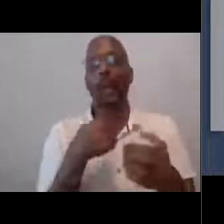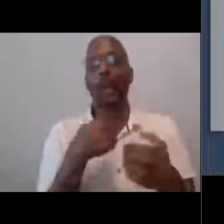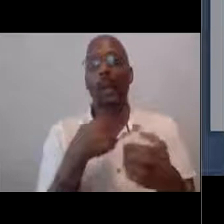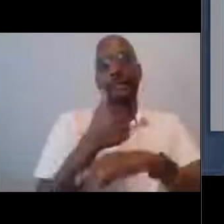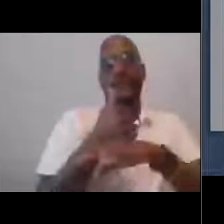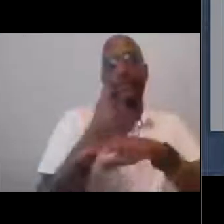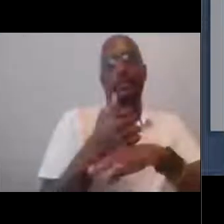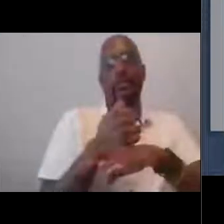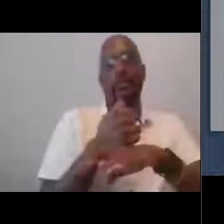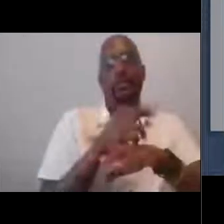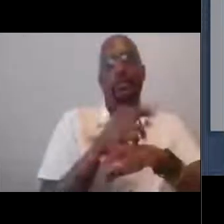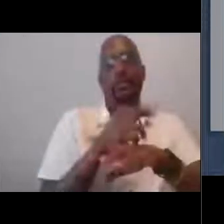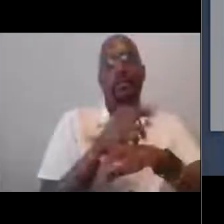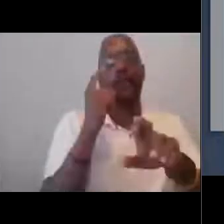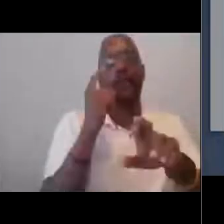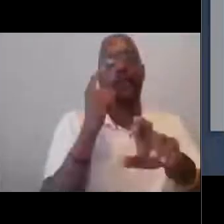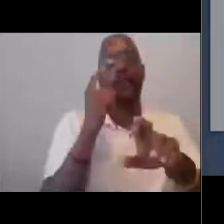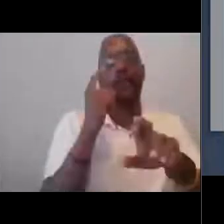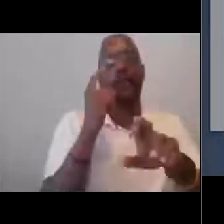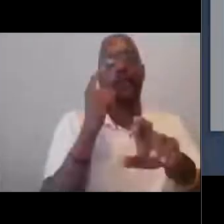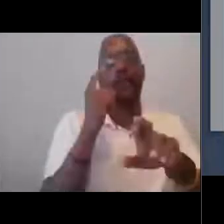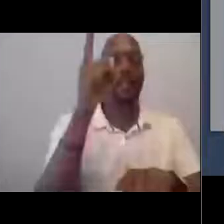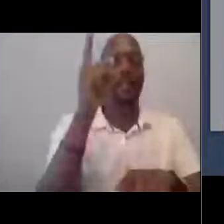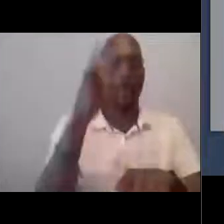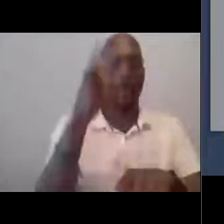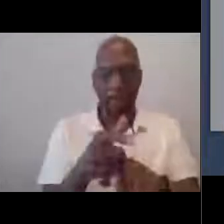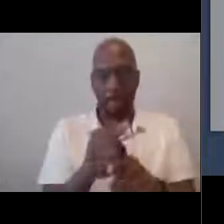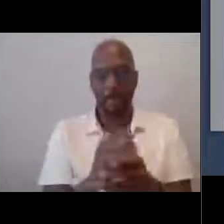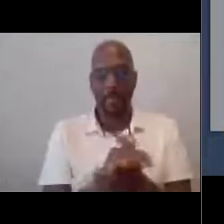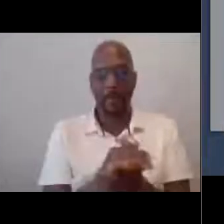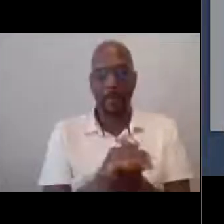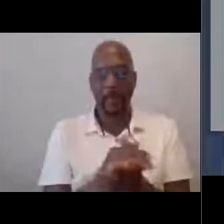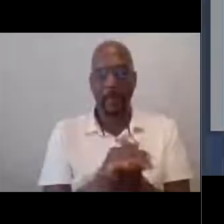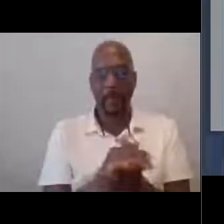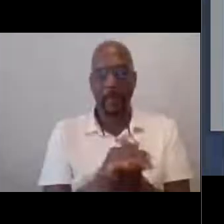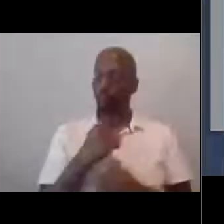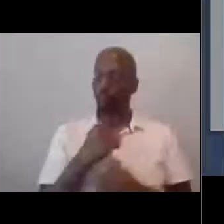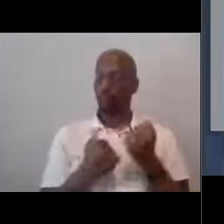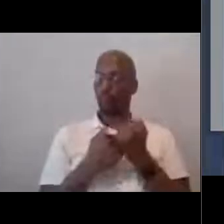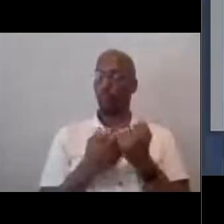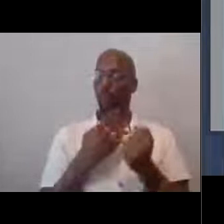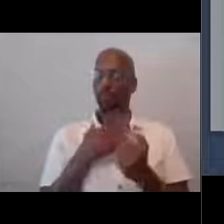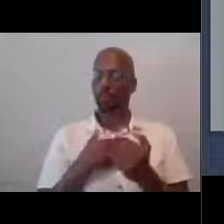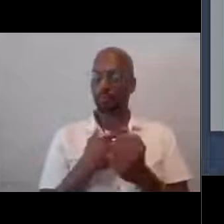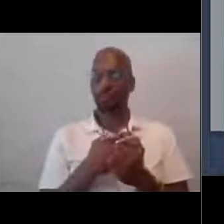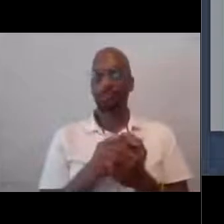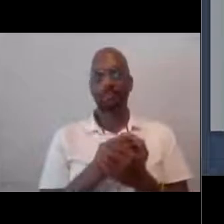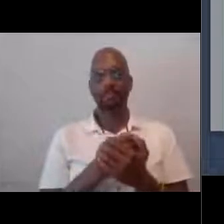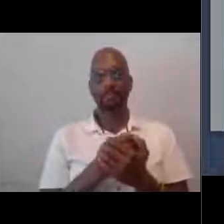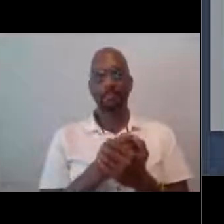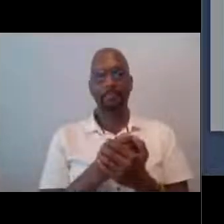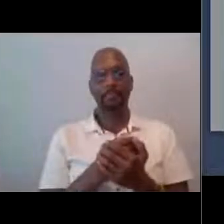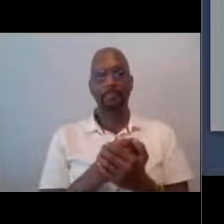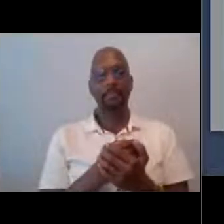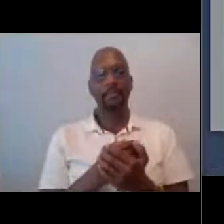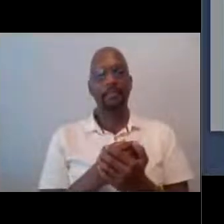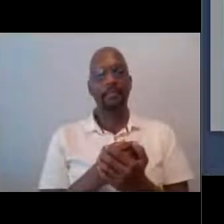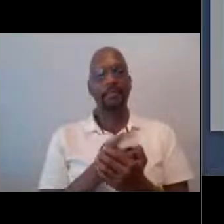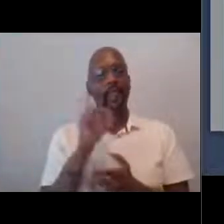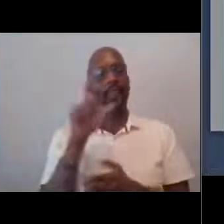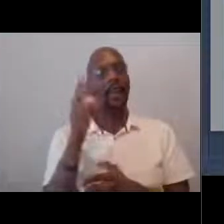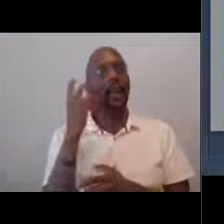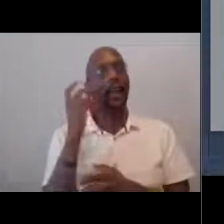So we appreciate your support in that, and look forward to later hearing from CTC staff